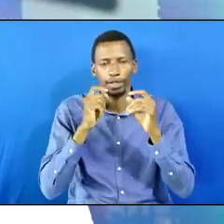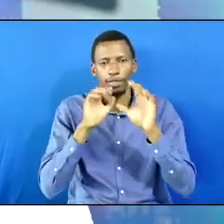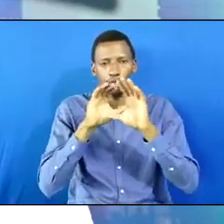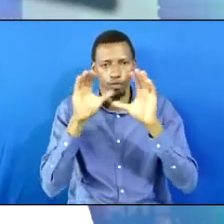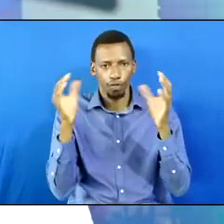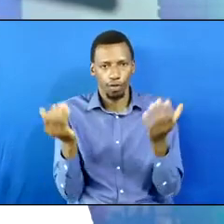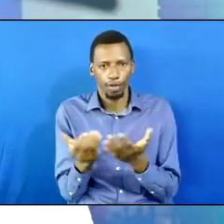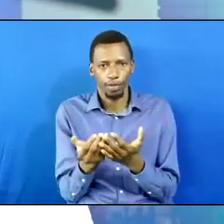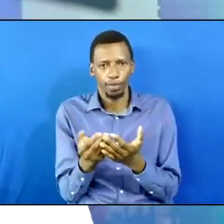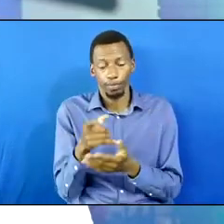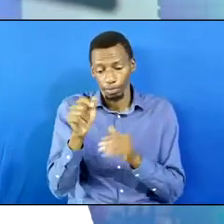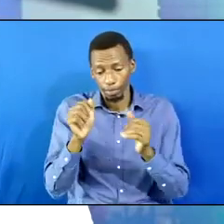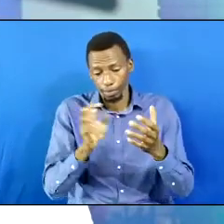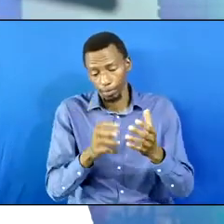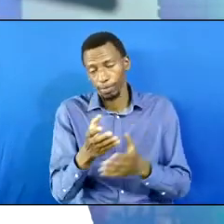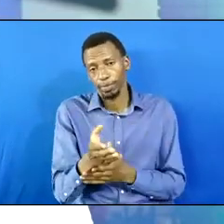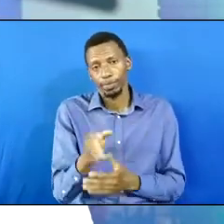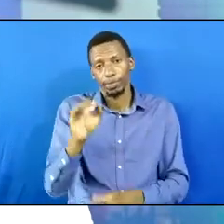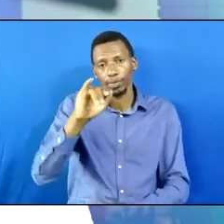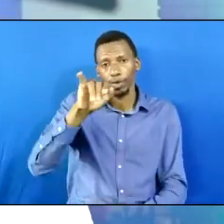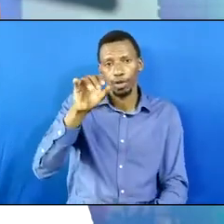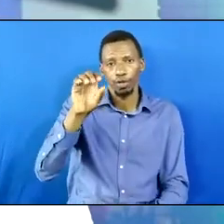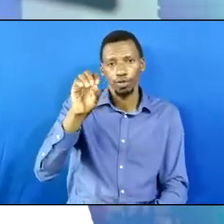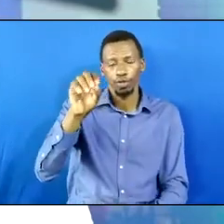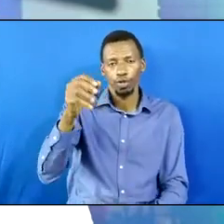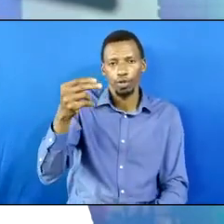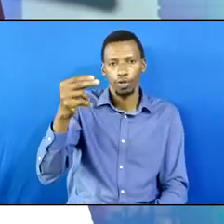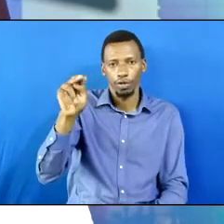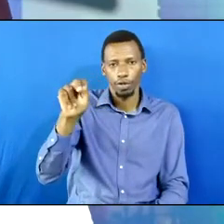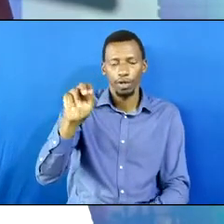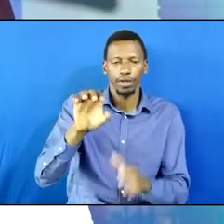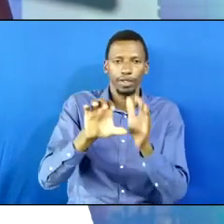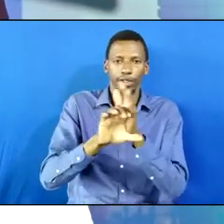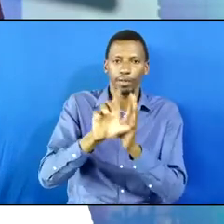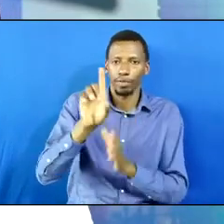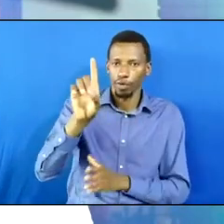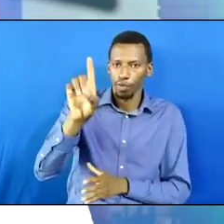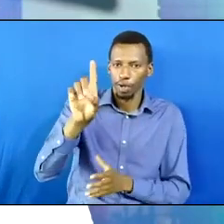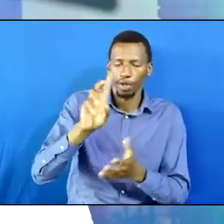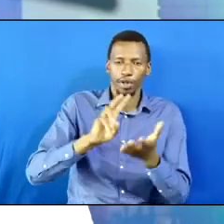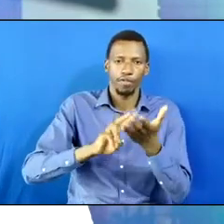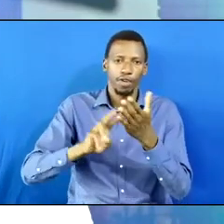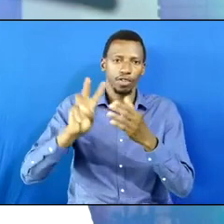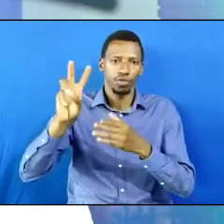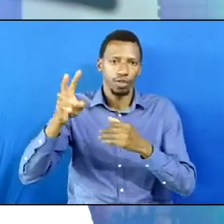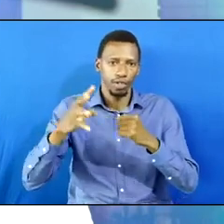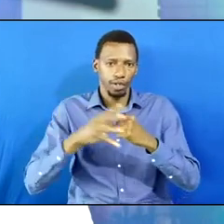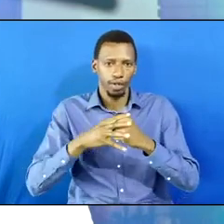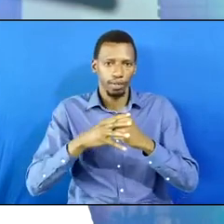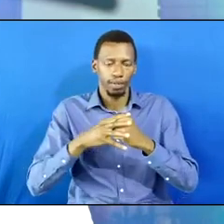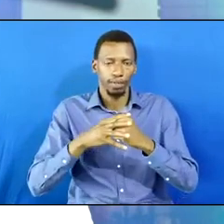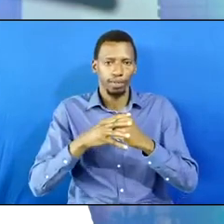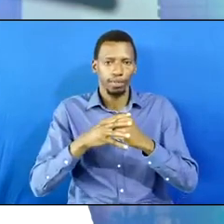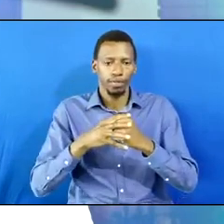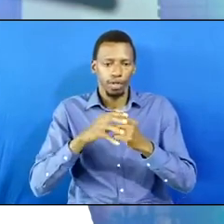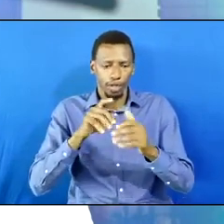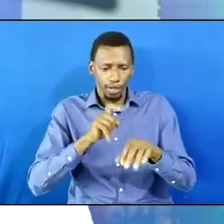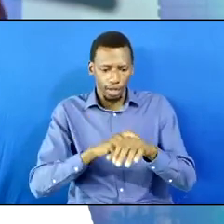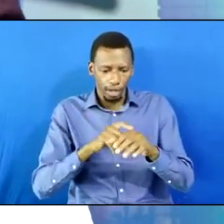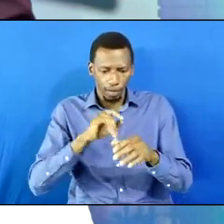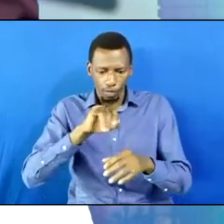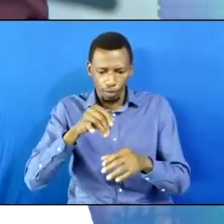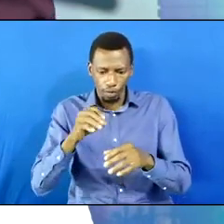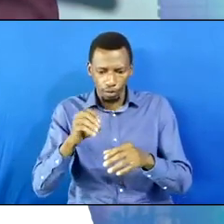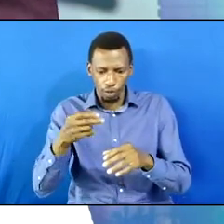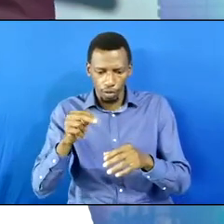That one you can read, the book of John chapter 1, verse 29. When John was baptizing, he sees Jesus, he saw Jesus